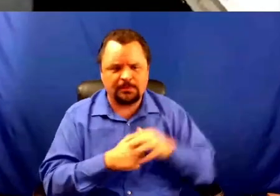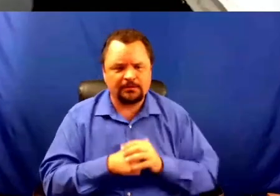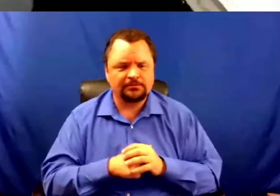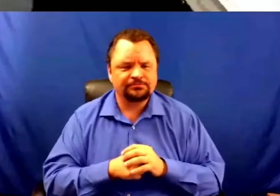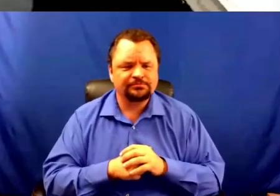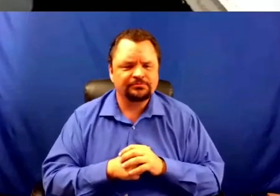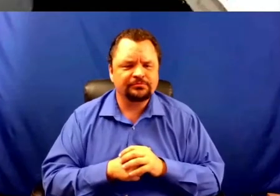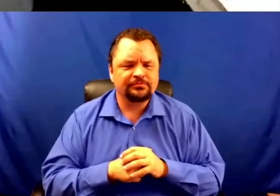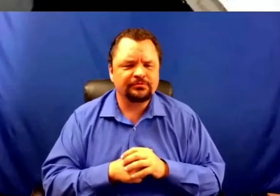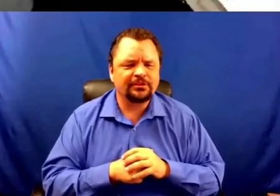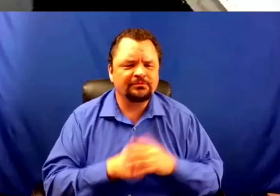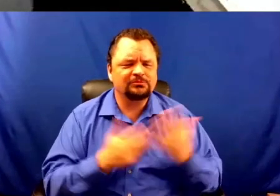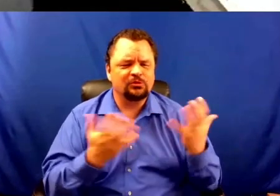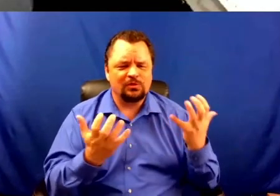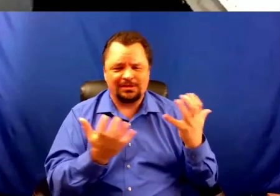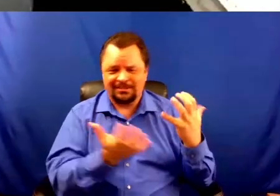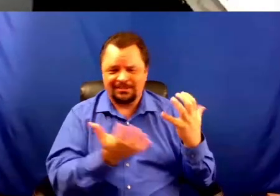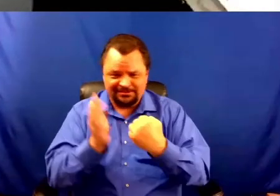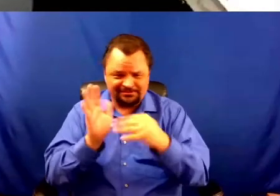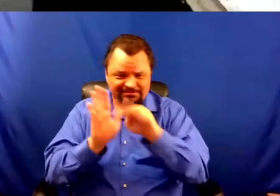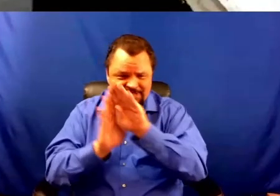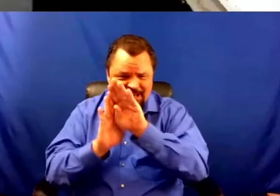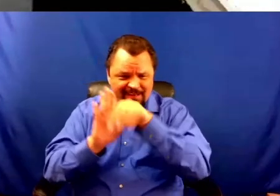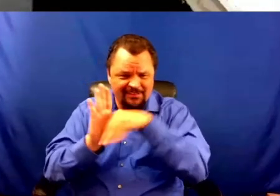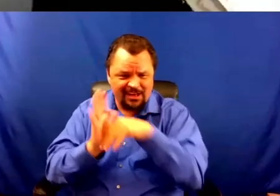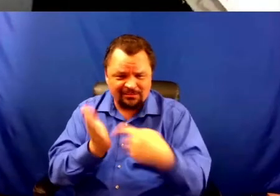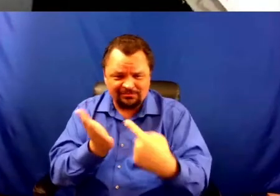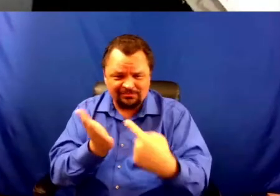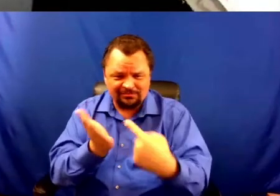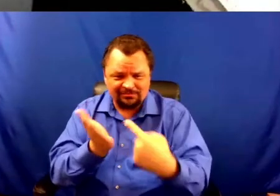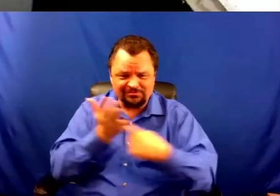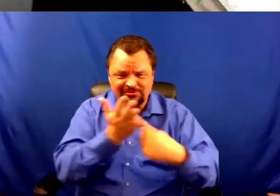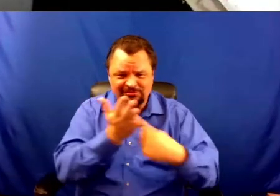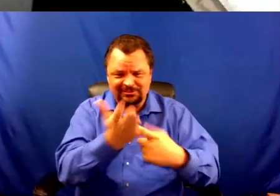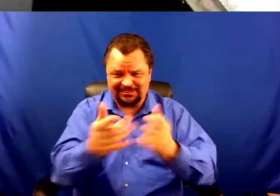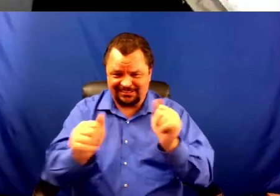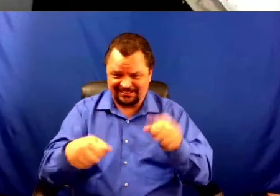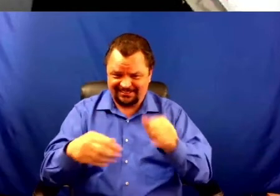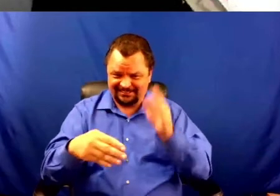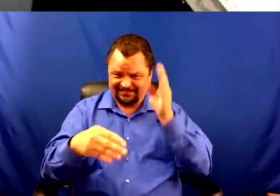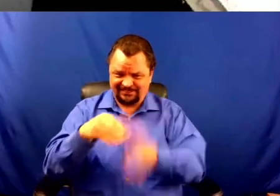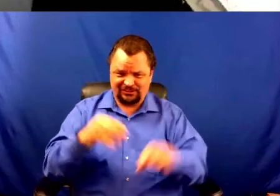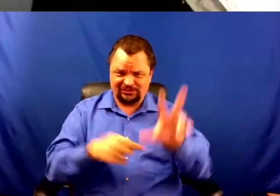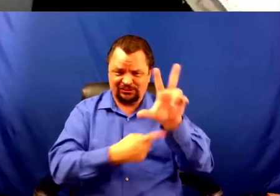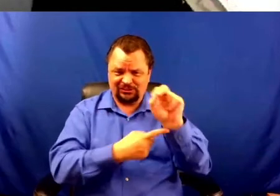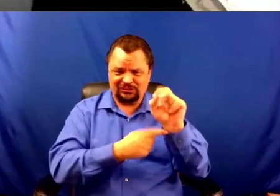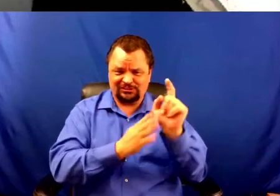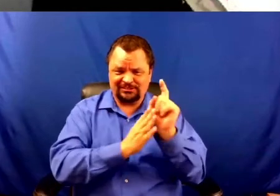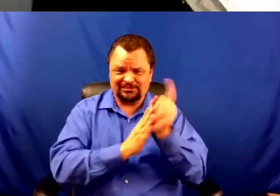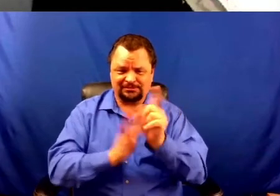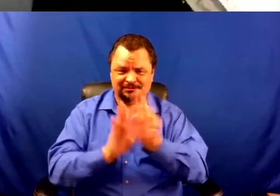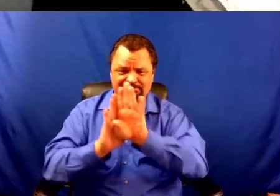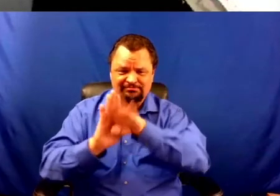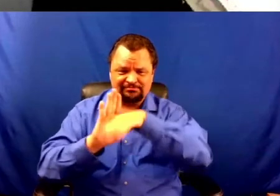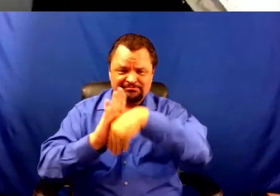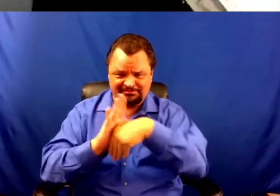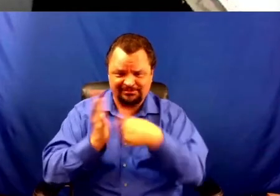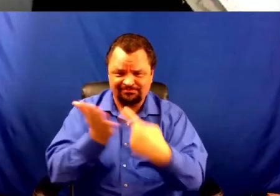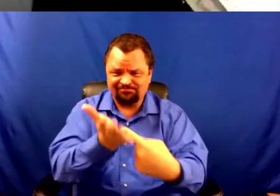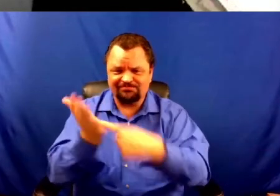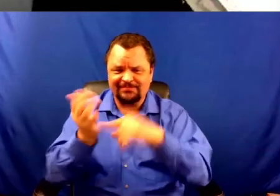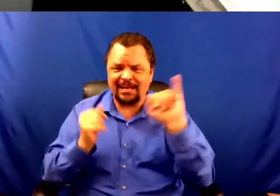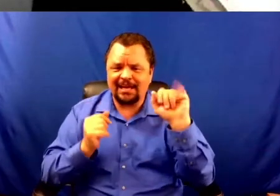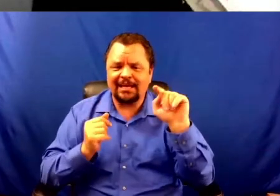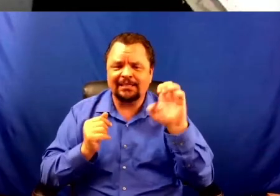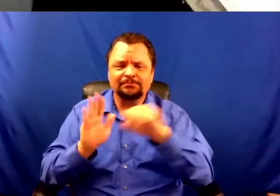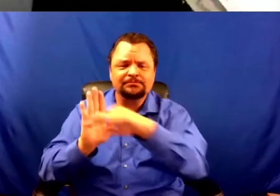think it's gonna be tough to get through in a half an hour, which our meeting ends in a half an hour. Yeah. So We we need to have to get do the through action these. item, we do the best we can do. And Let's do the